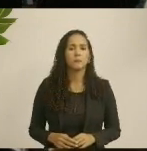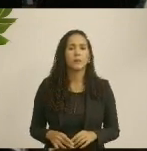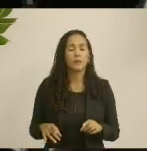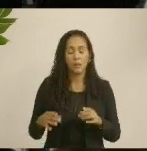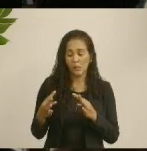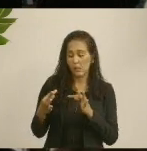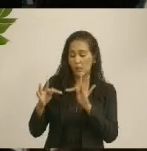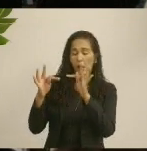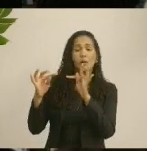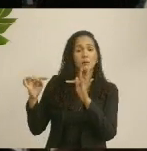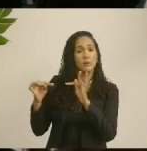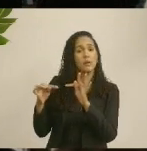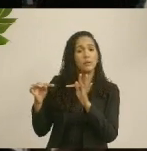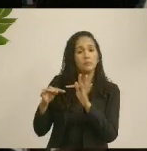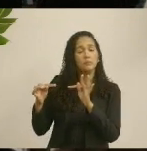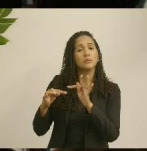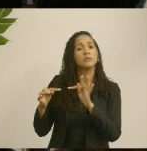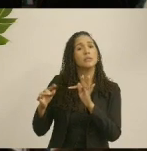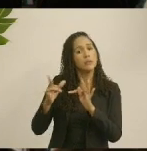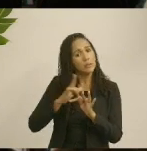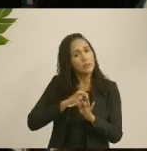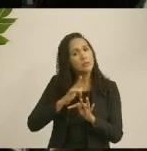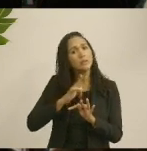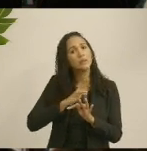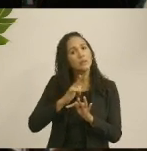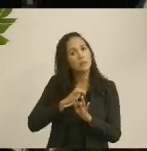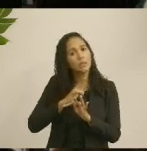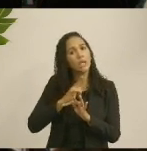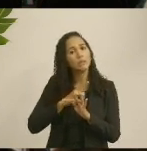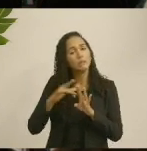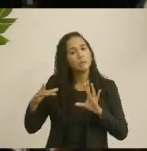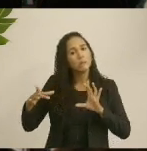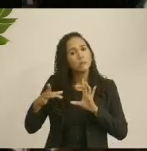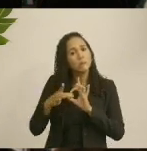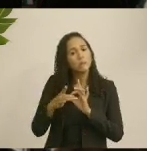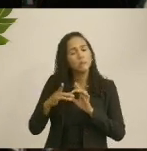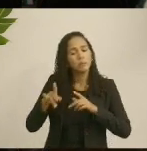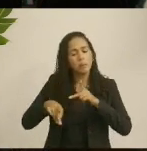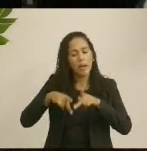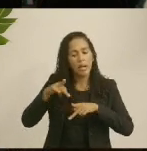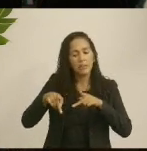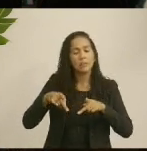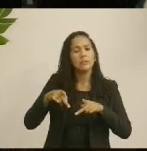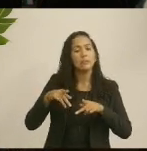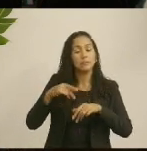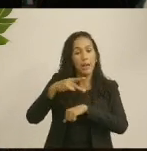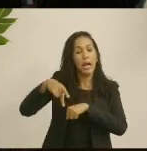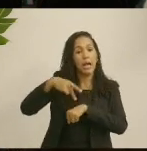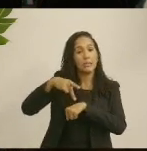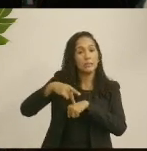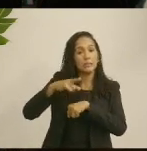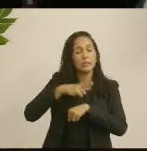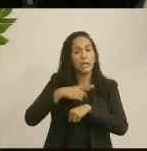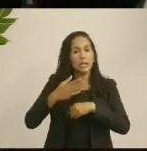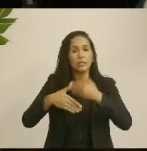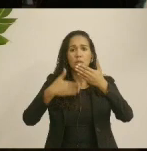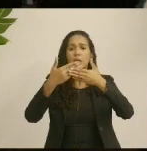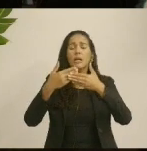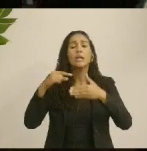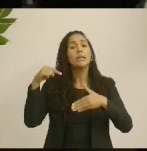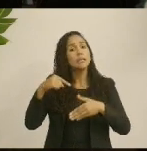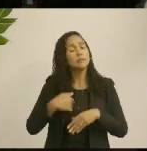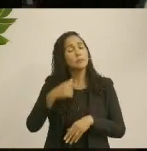for developing countries because the cost of goods there will be very, very low. This is what interested the